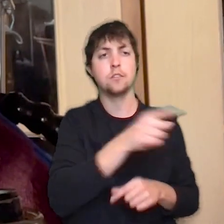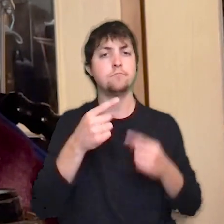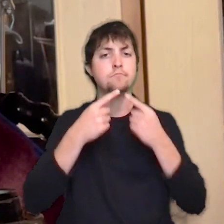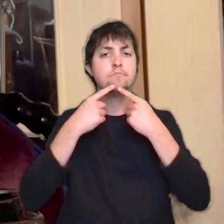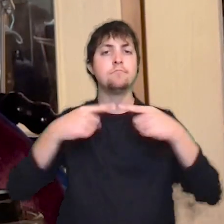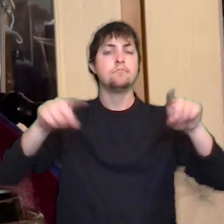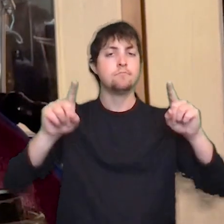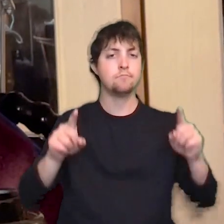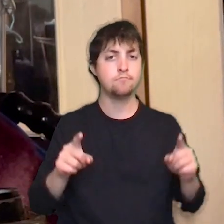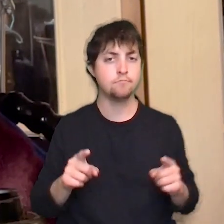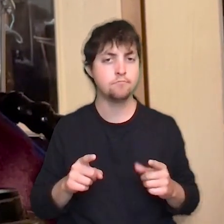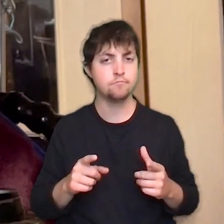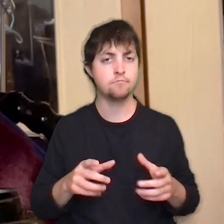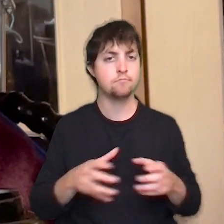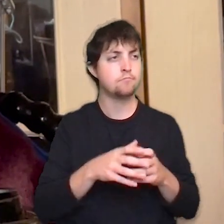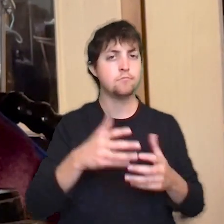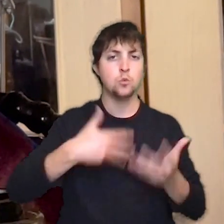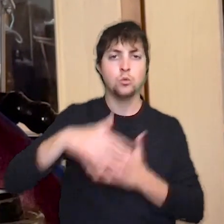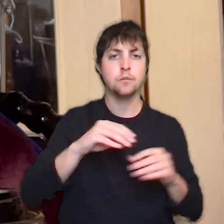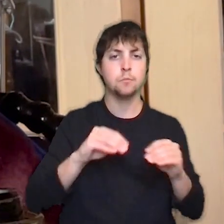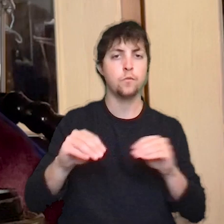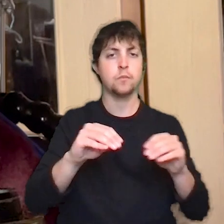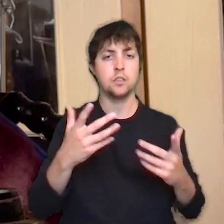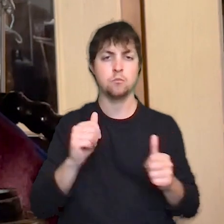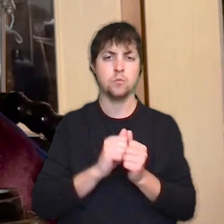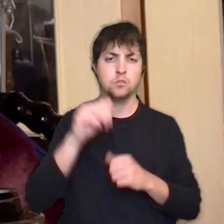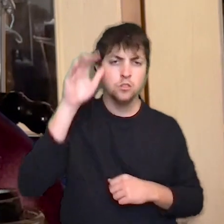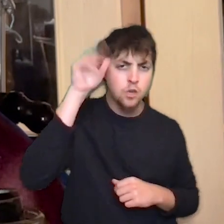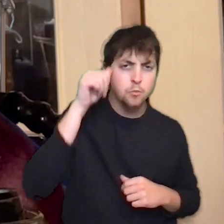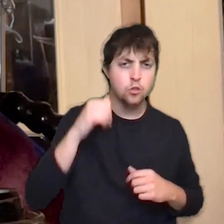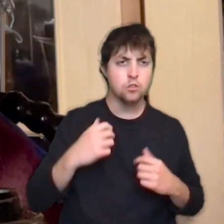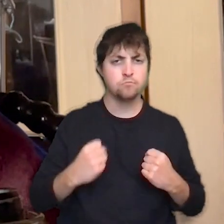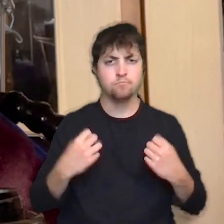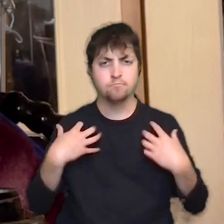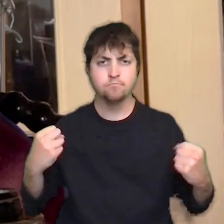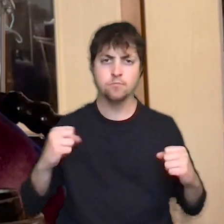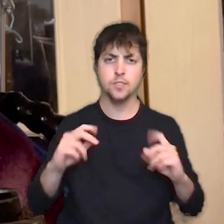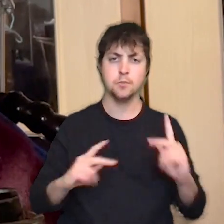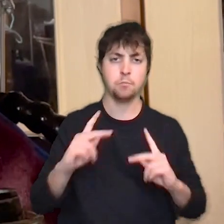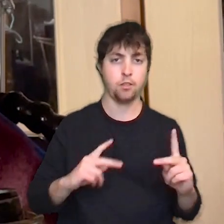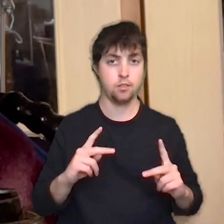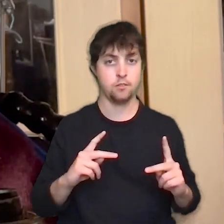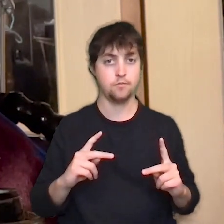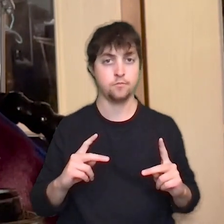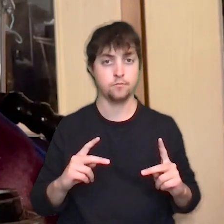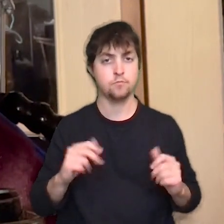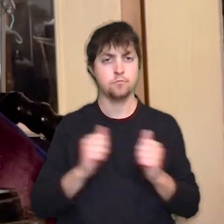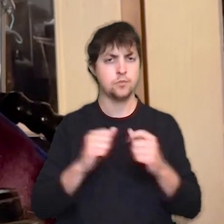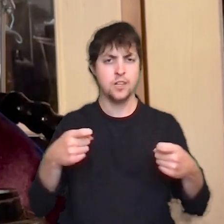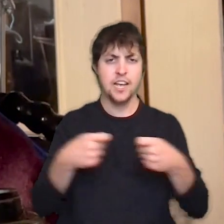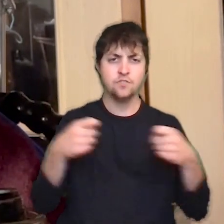like every other emancipatory social movement, with stubborn and gutsy